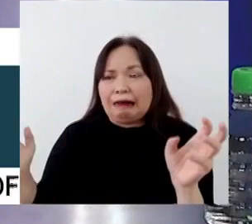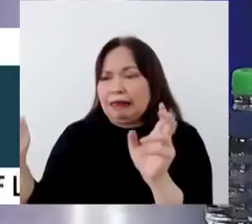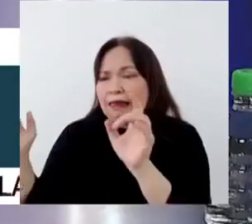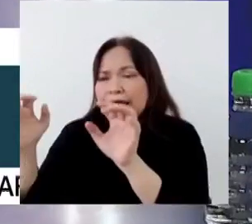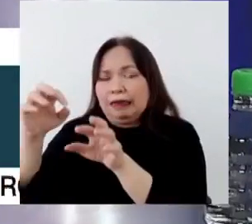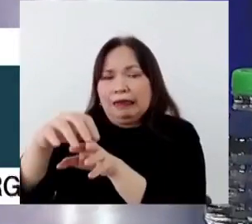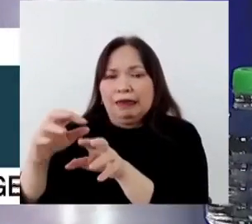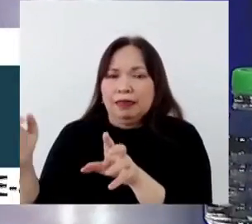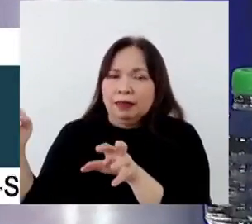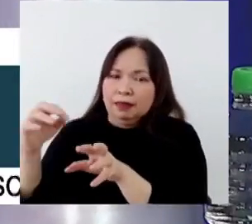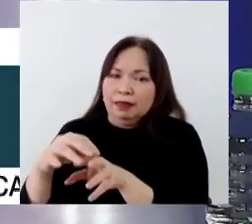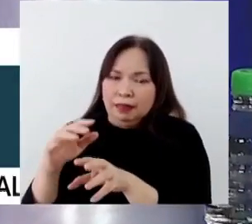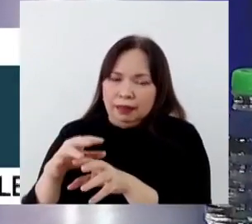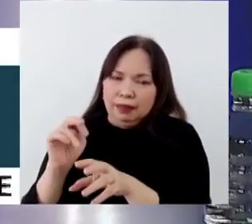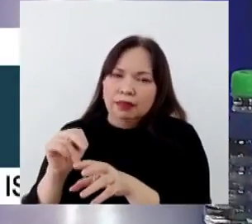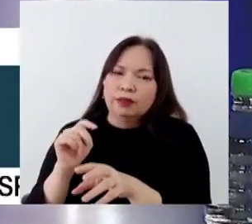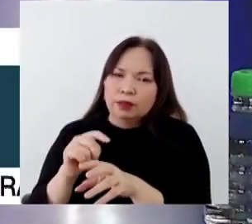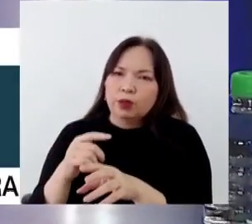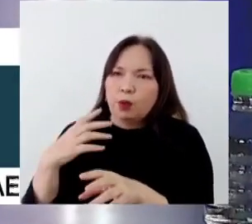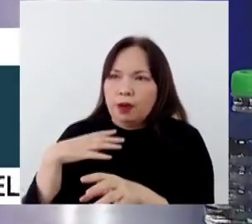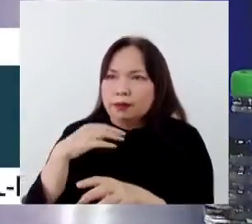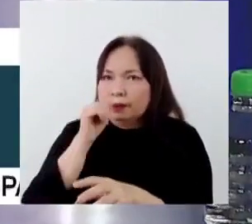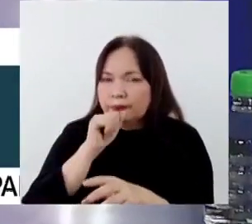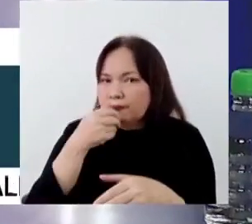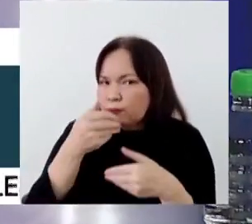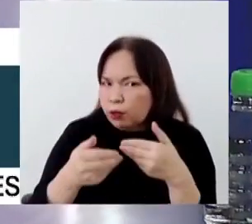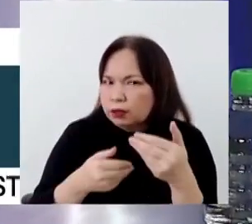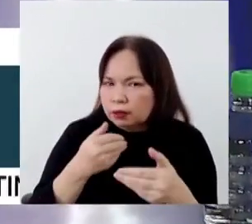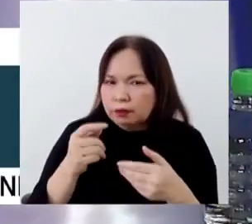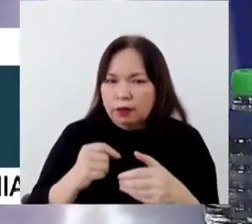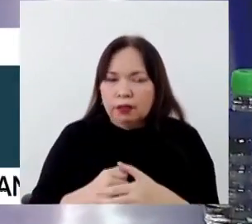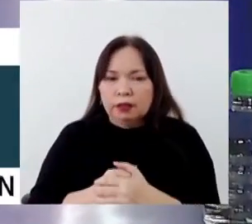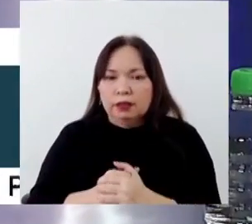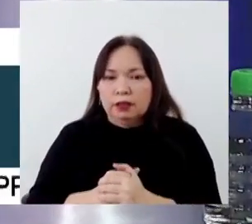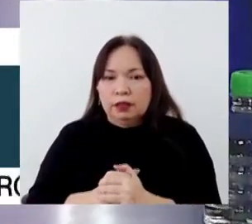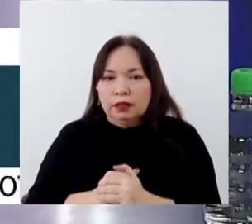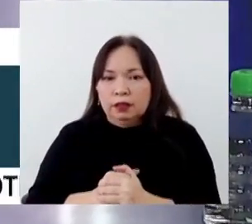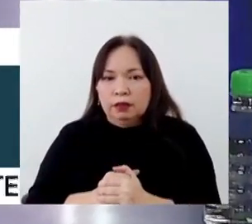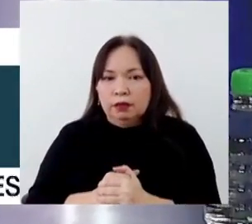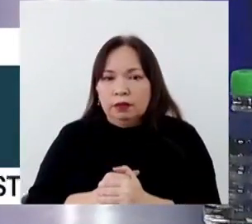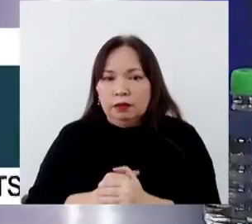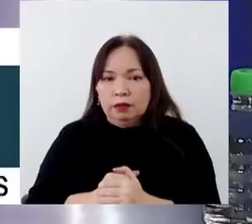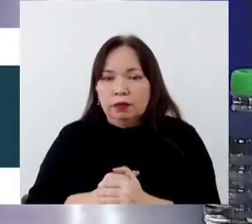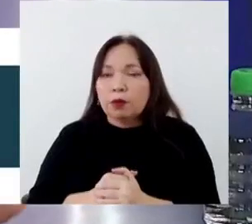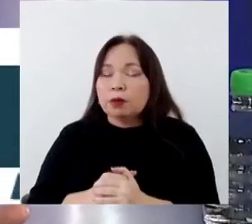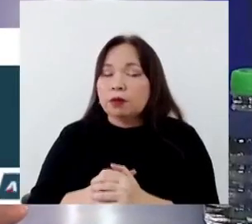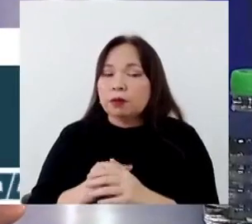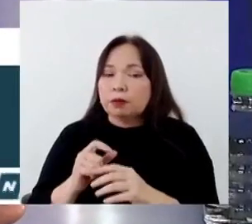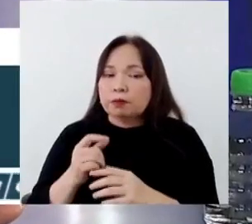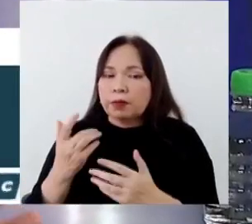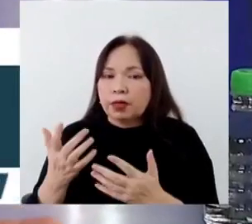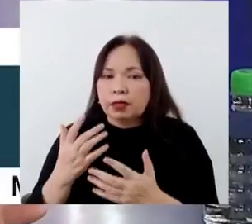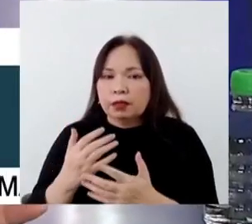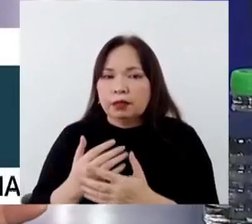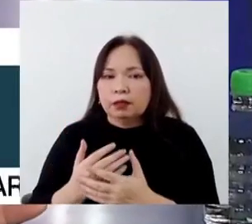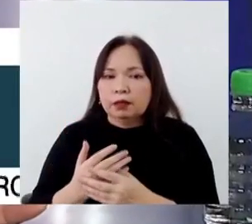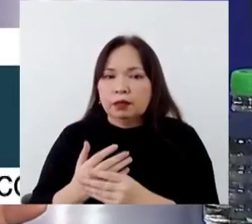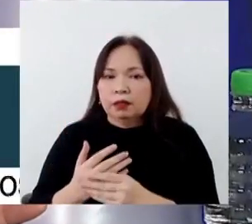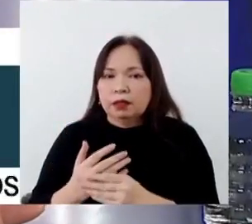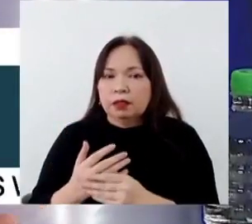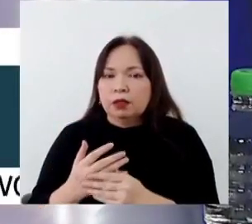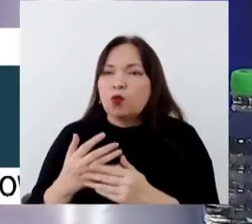Let us, of course, we have to anticipate the possibility that what will finally be decided is that only foreigners will be allowed